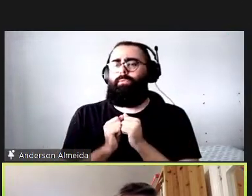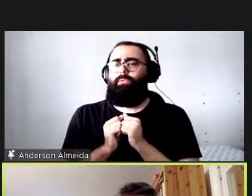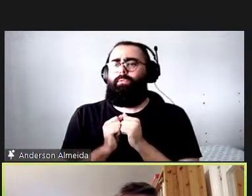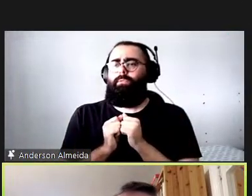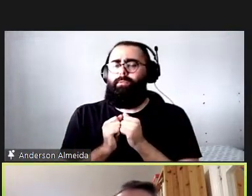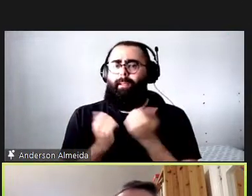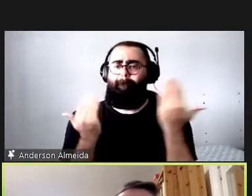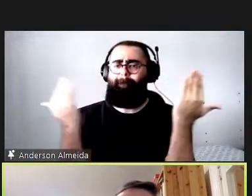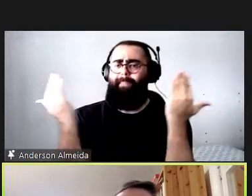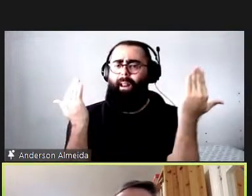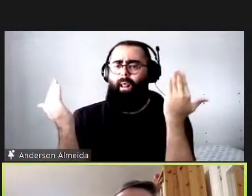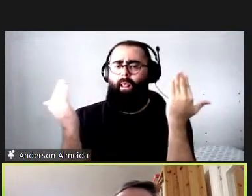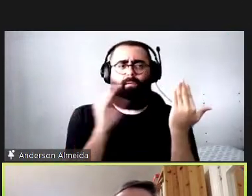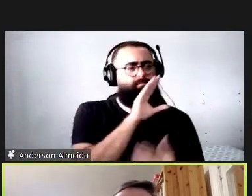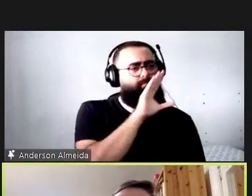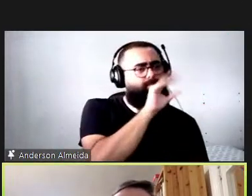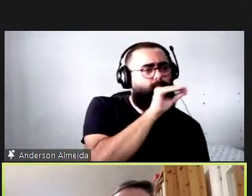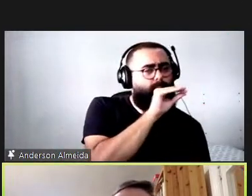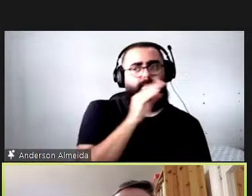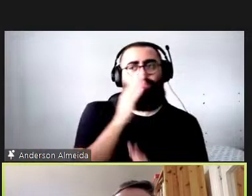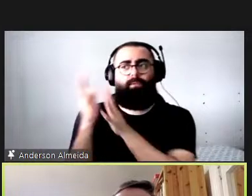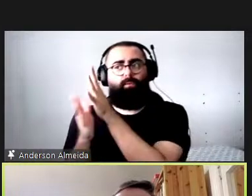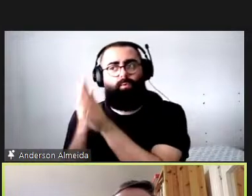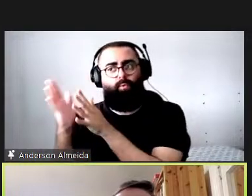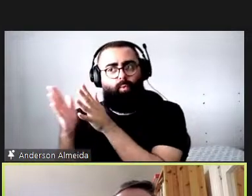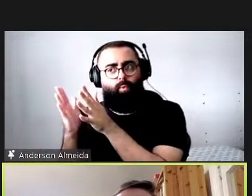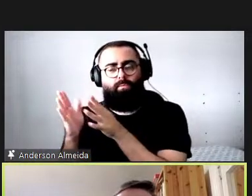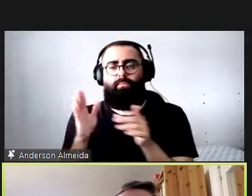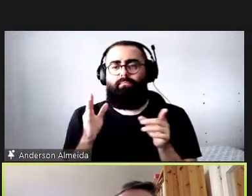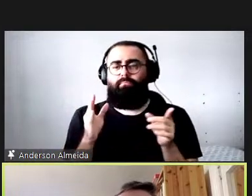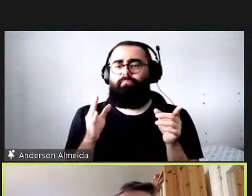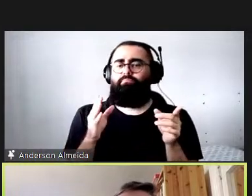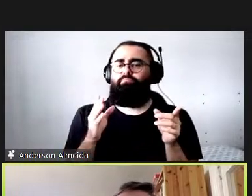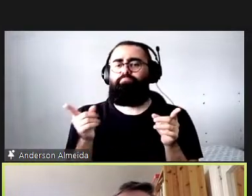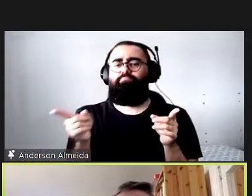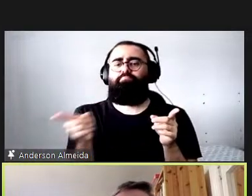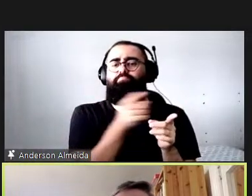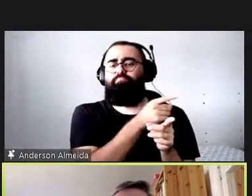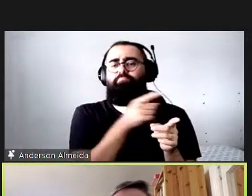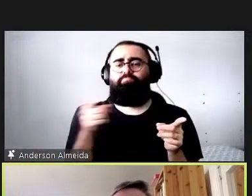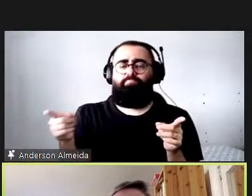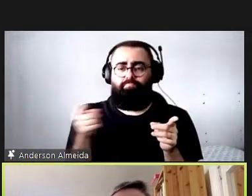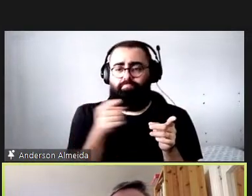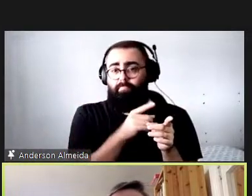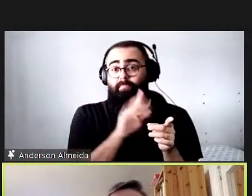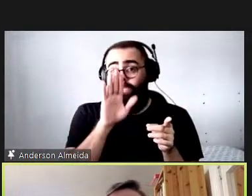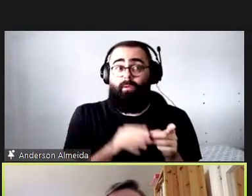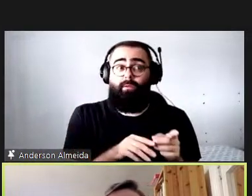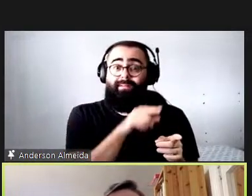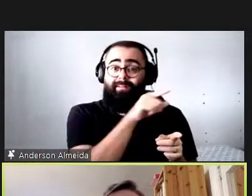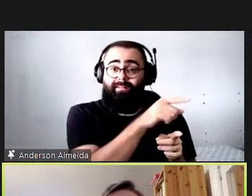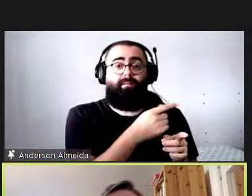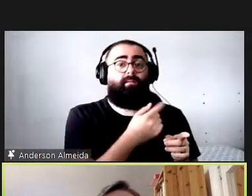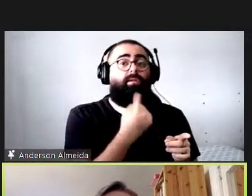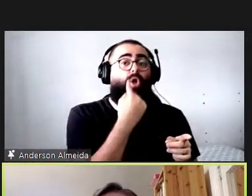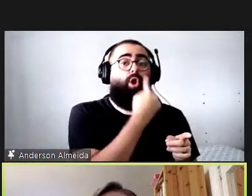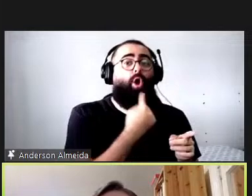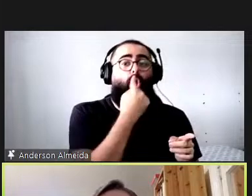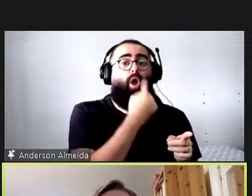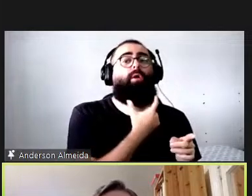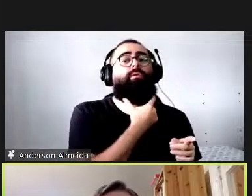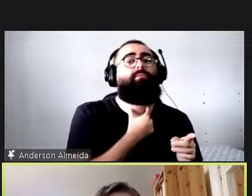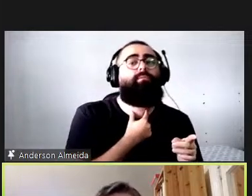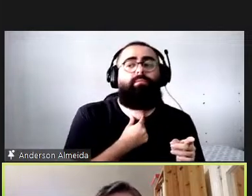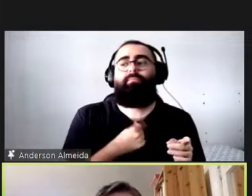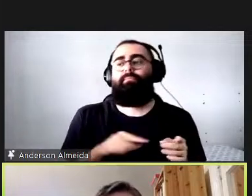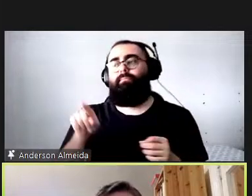sign and speech, so that one set of articulators was dealing with